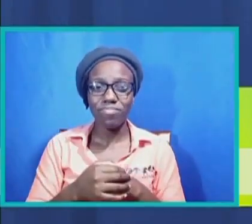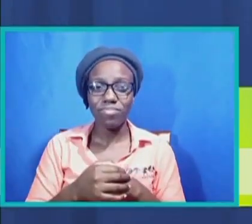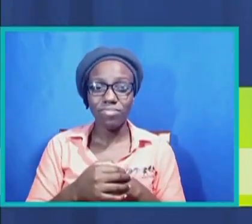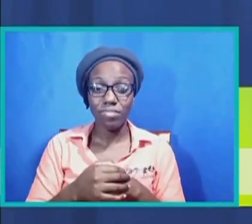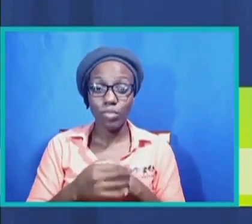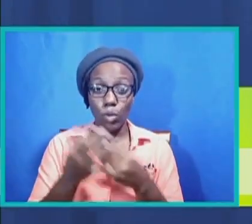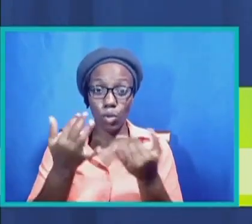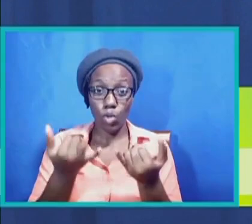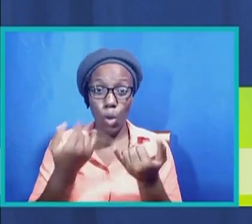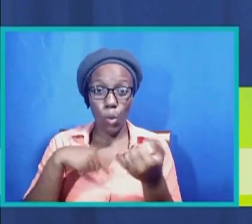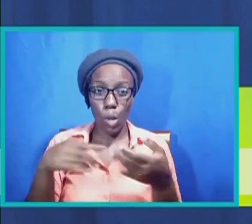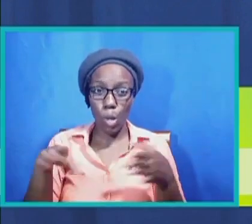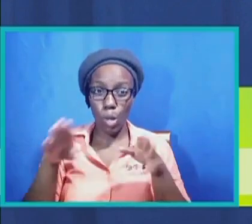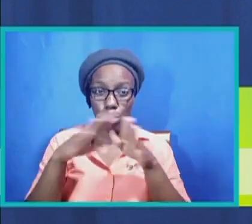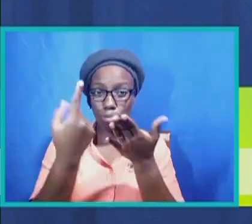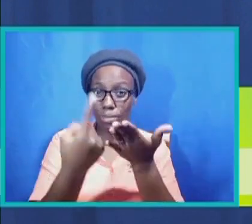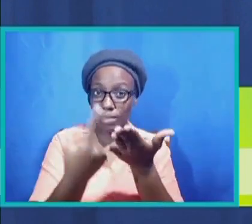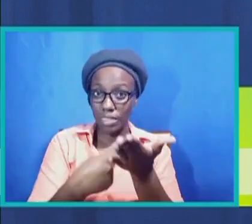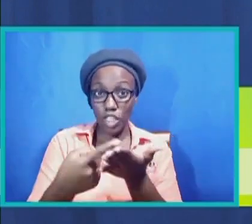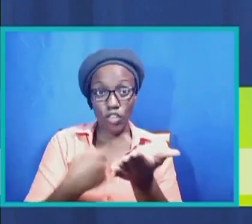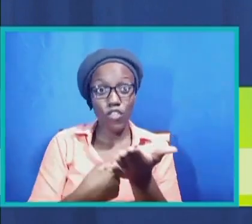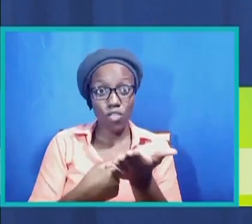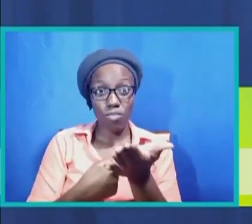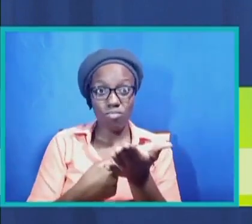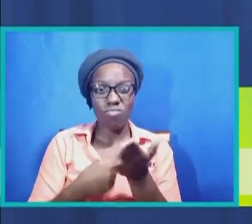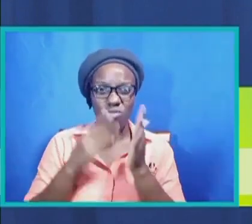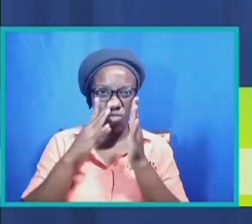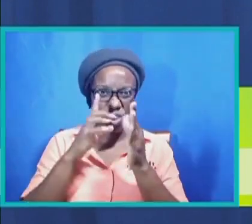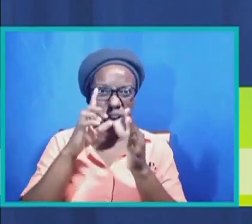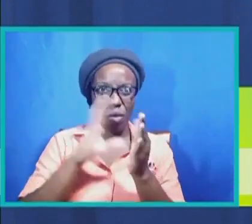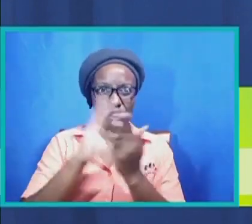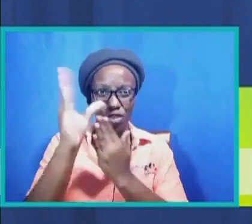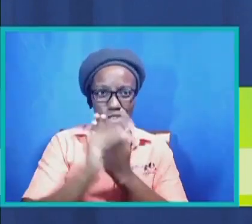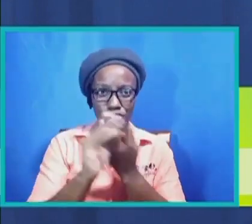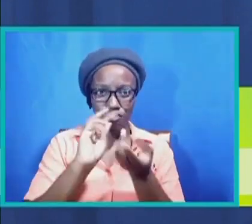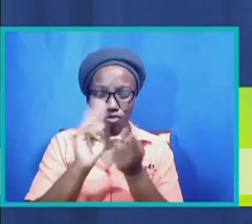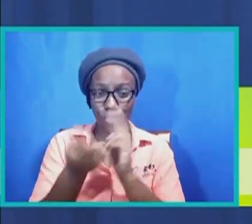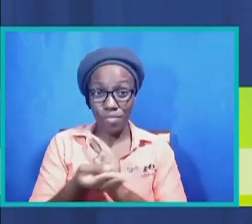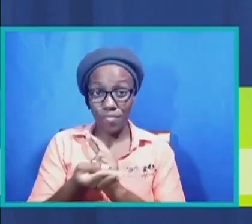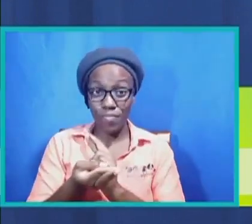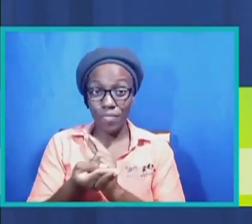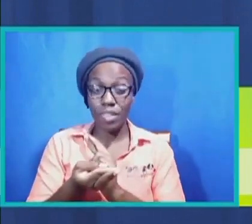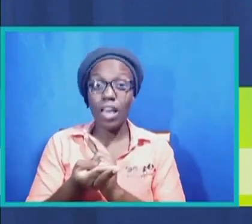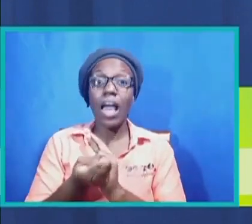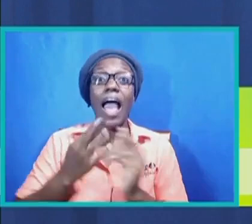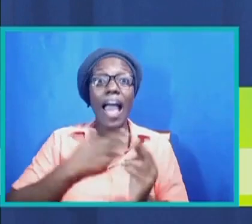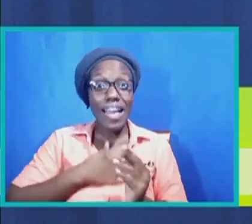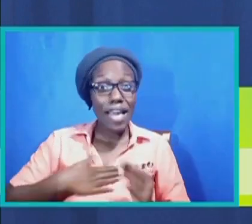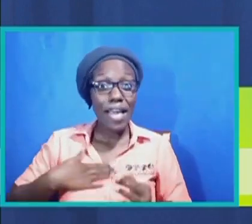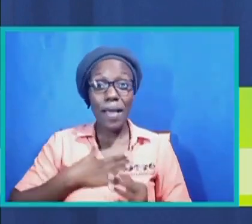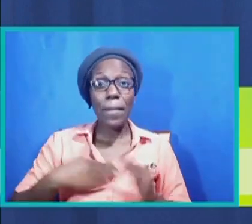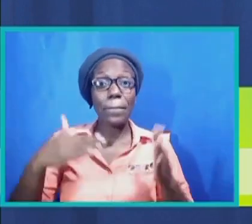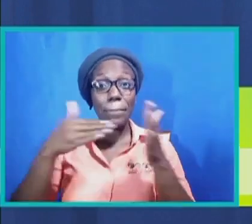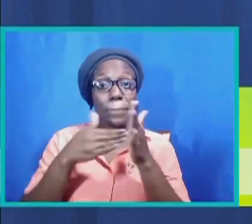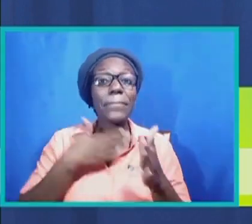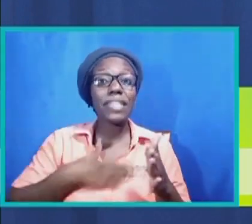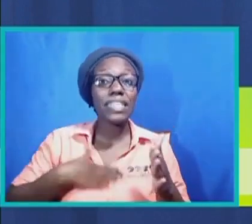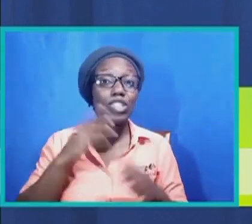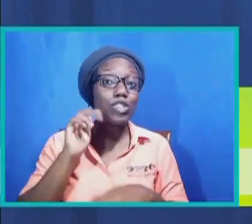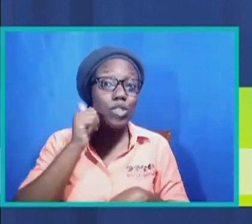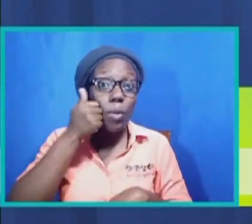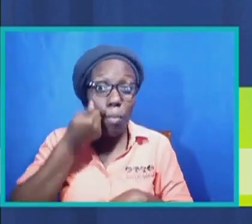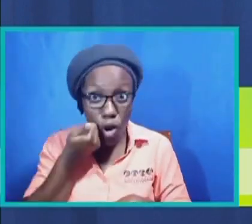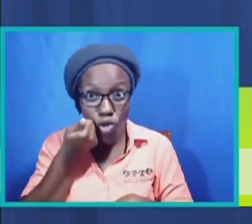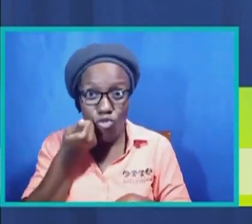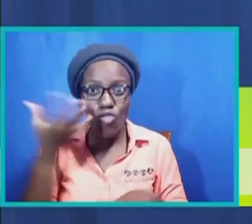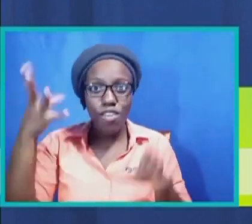this conversation with regard to curriculum reform. We want you to tune in tomorrow. Please go tune in and weigh in,